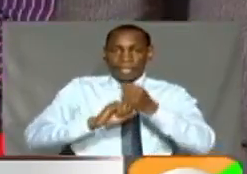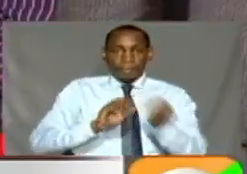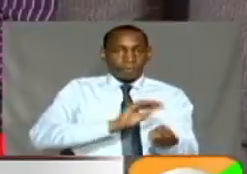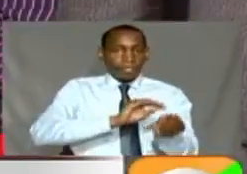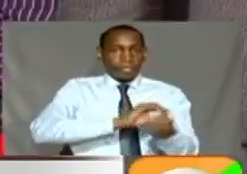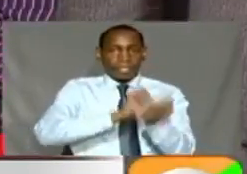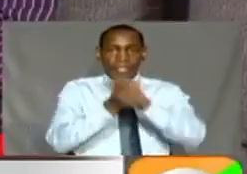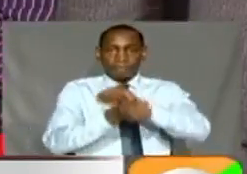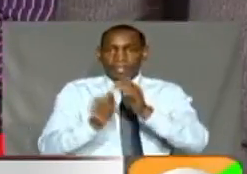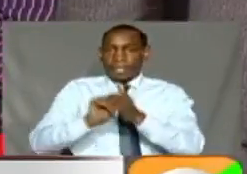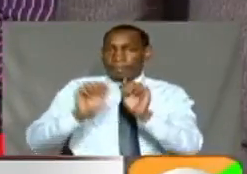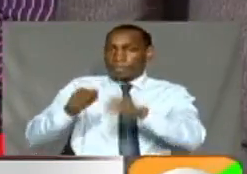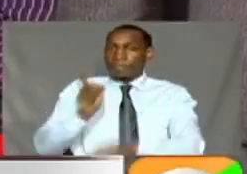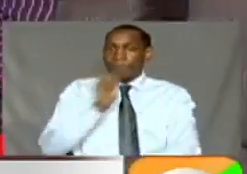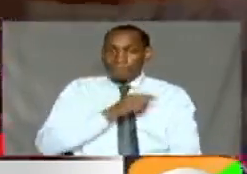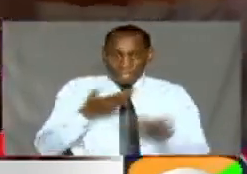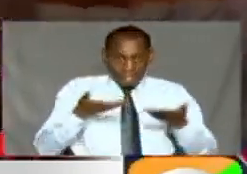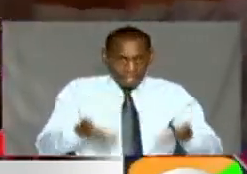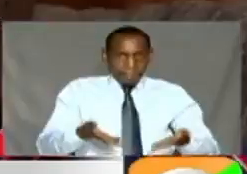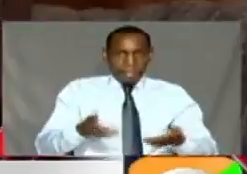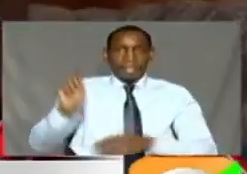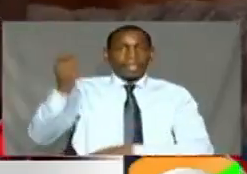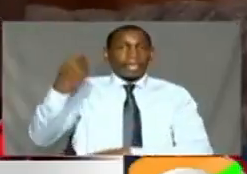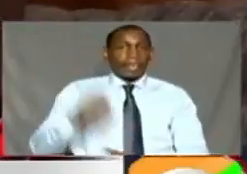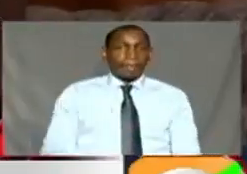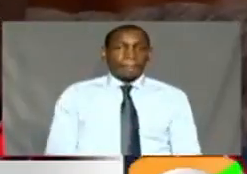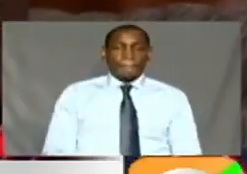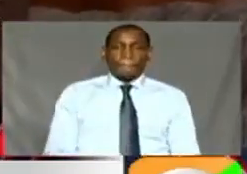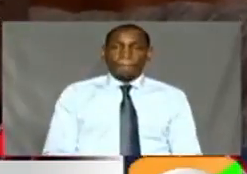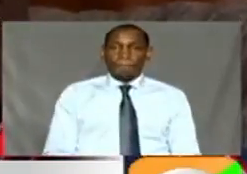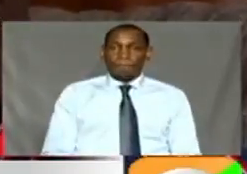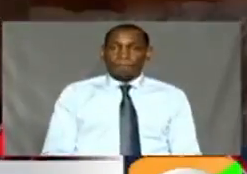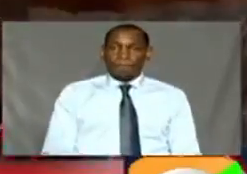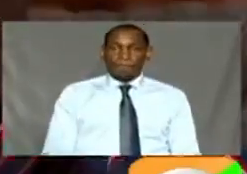that will see him complete his studies here in Kenya. Raquel Muigai, Citizen TV.